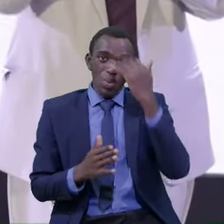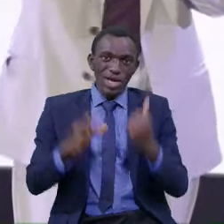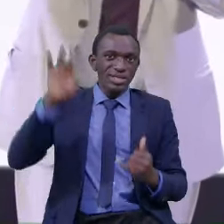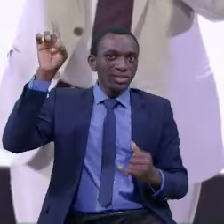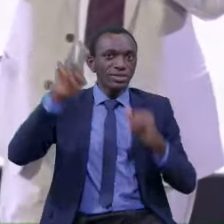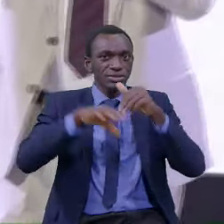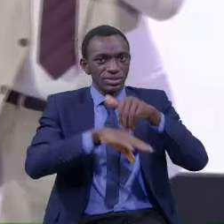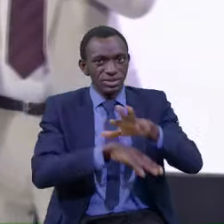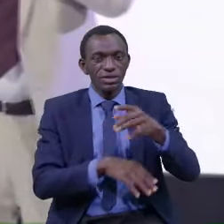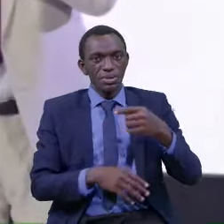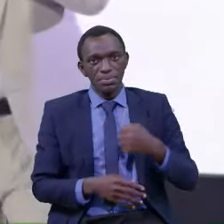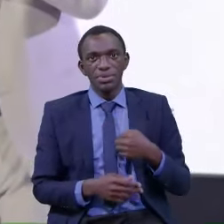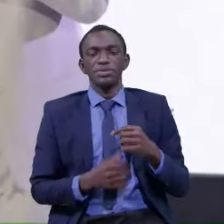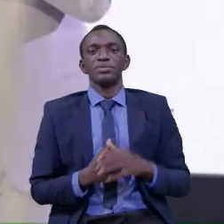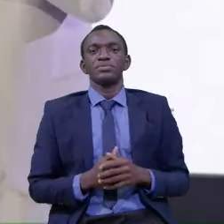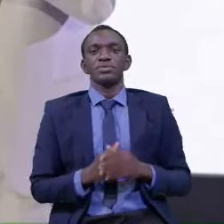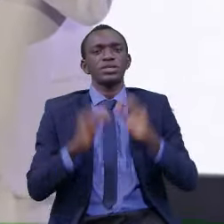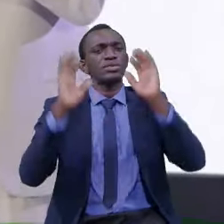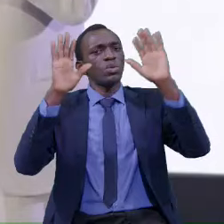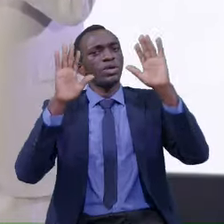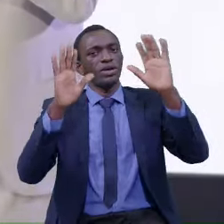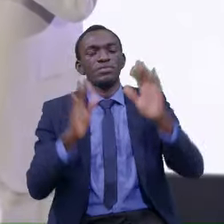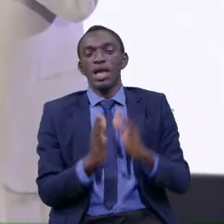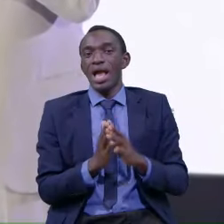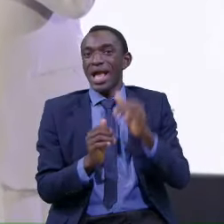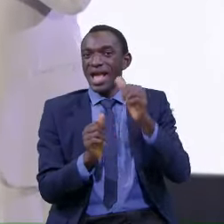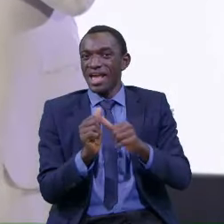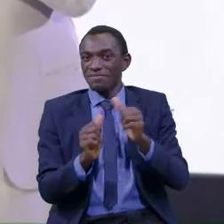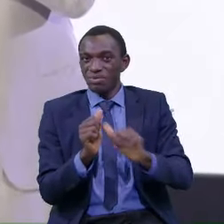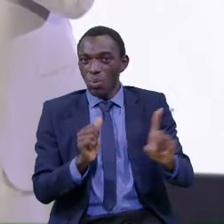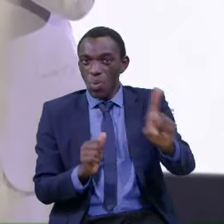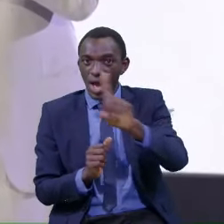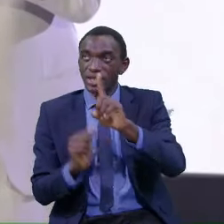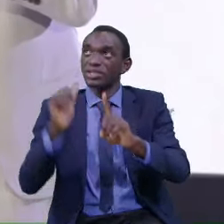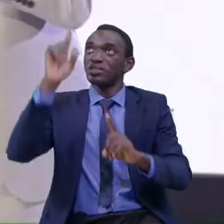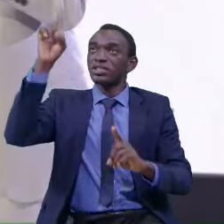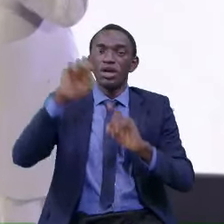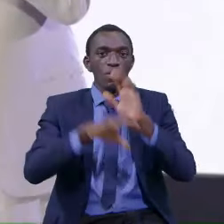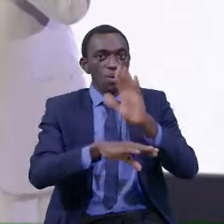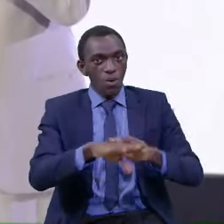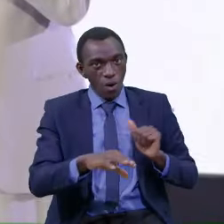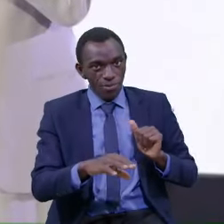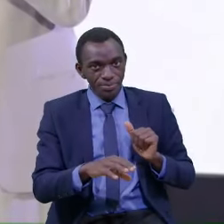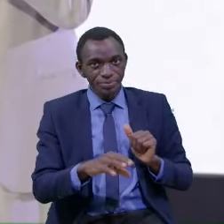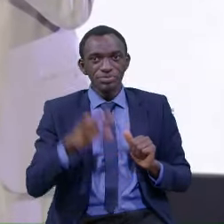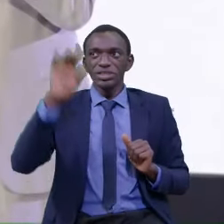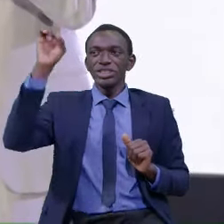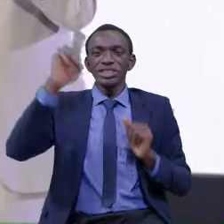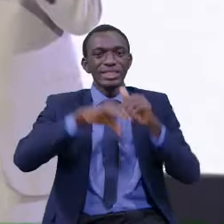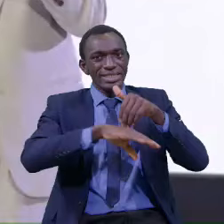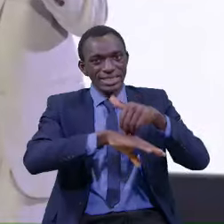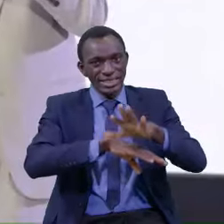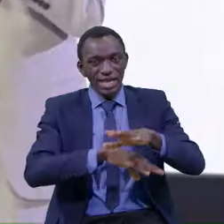Wonderful. Everyone the Lord called, he sent them to do